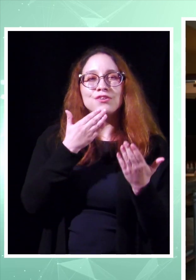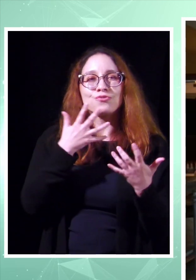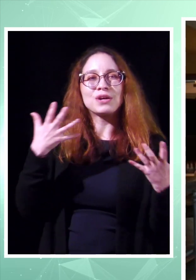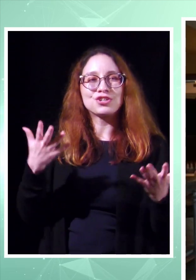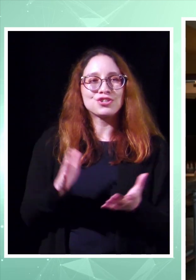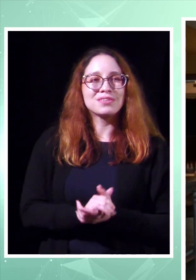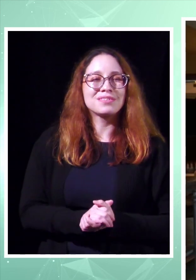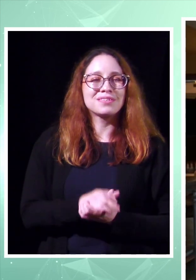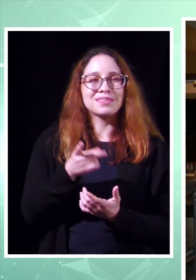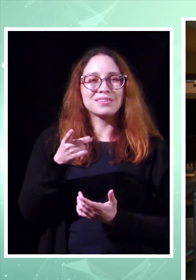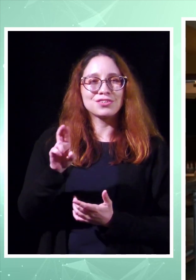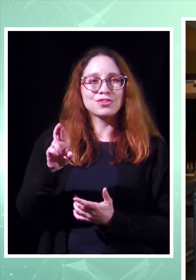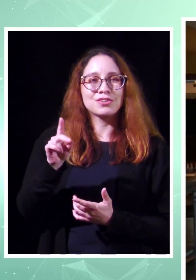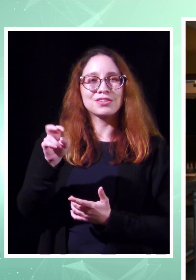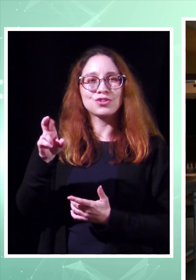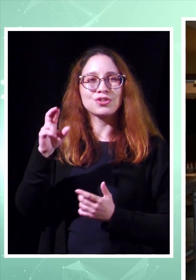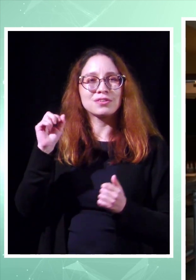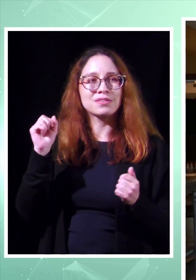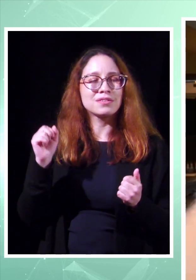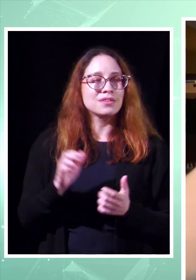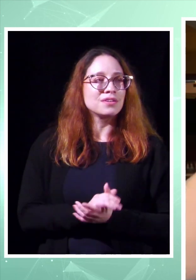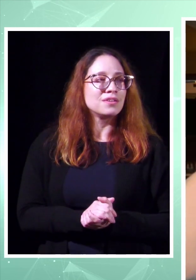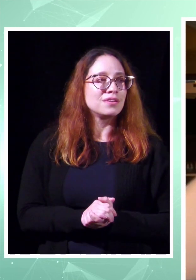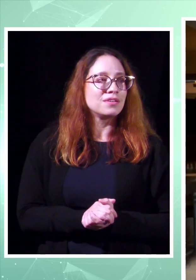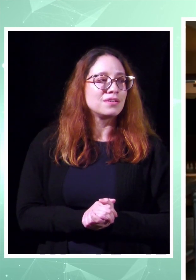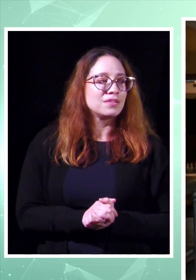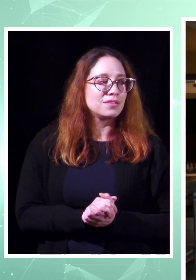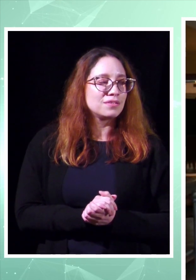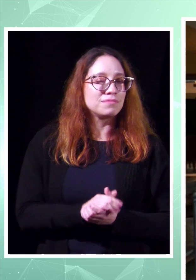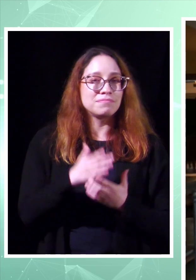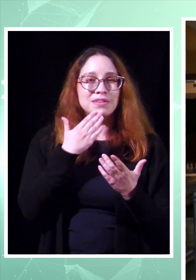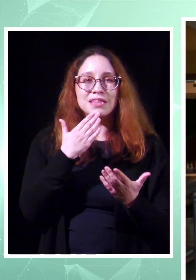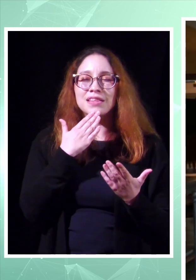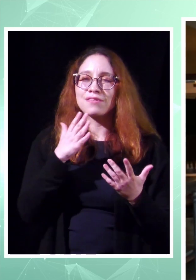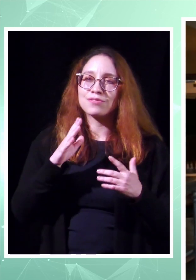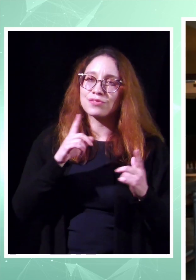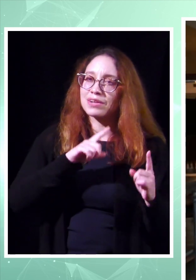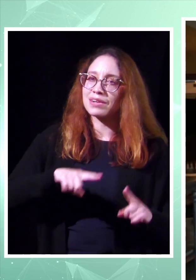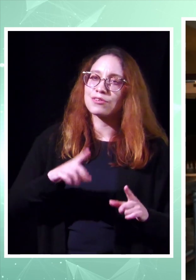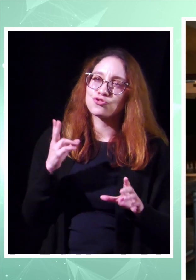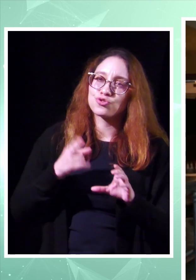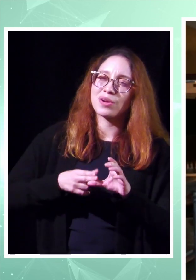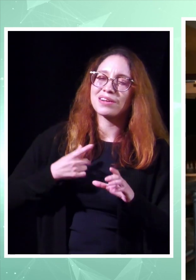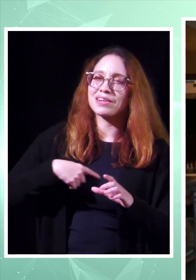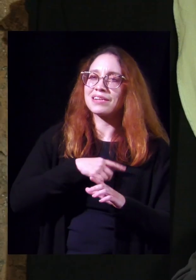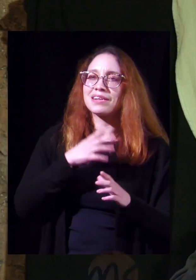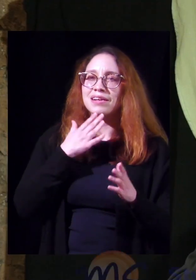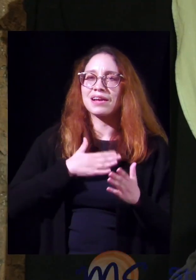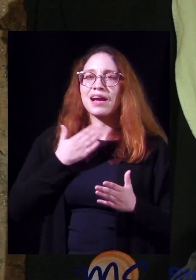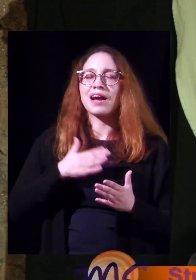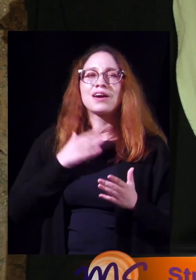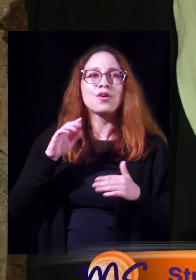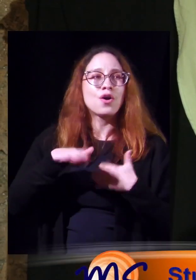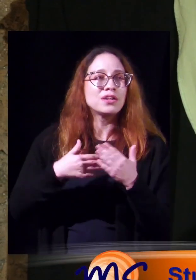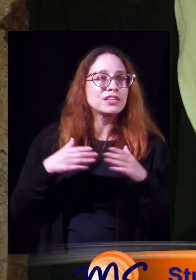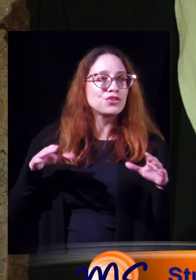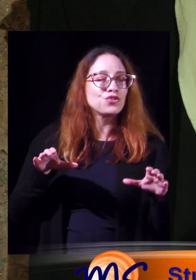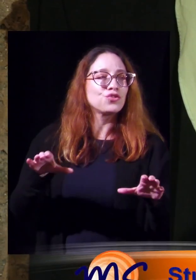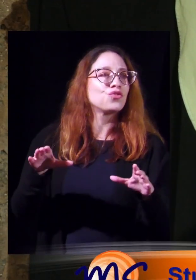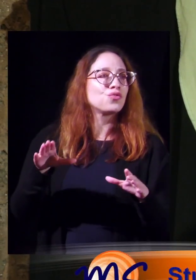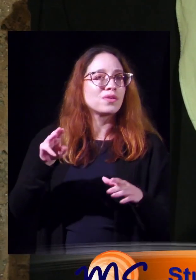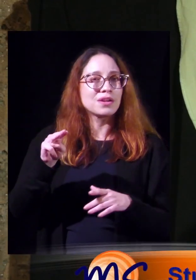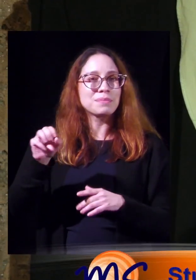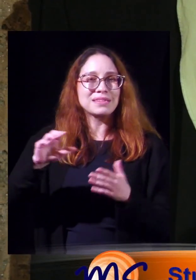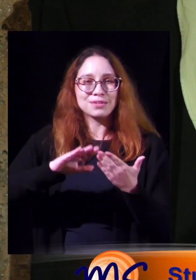much. And Dr. Boster, thank you for getting back to Columbus and making this happen today. We greatly appreciate it, all that you do for the